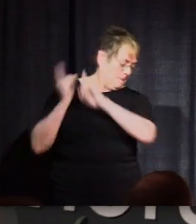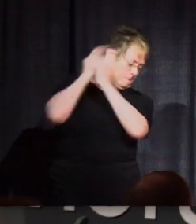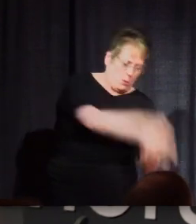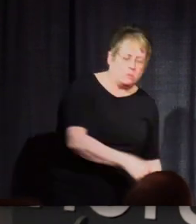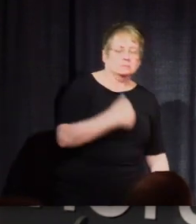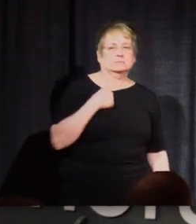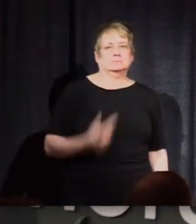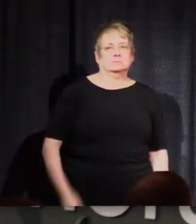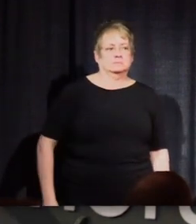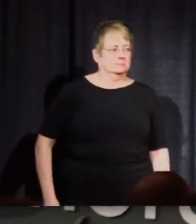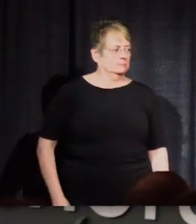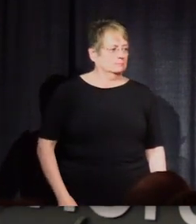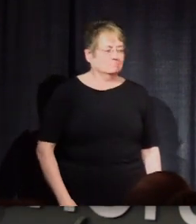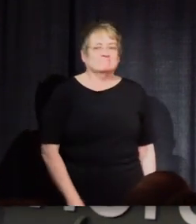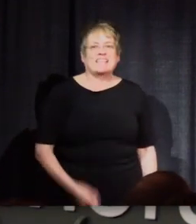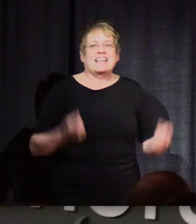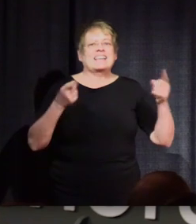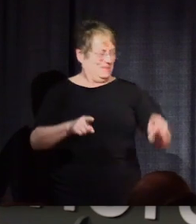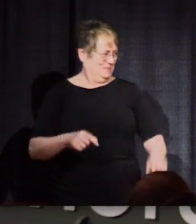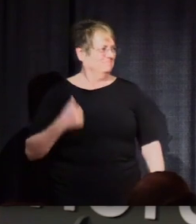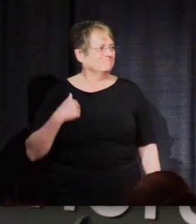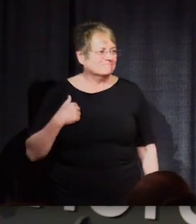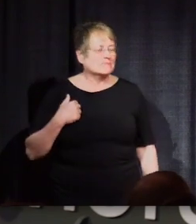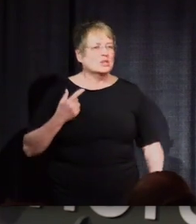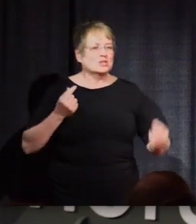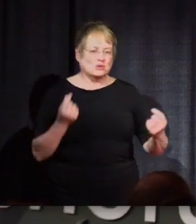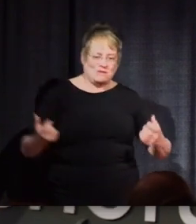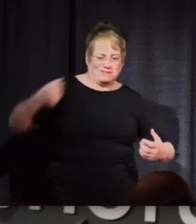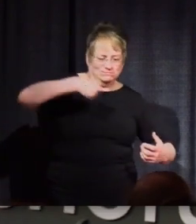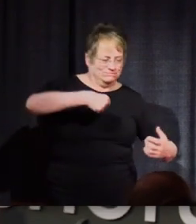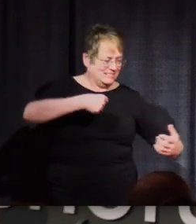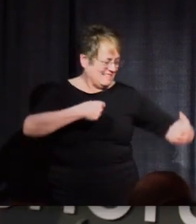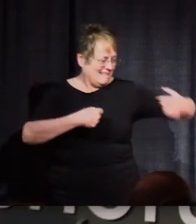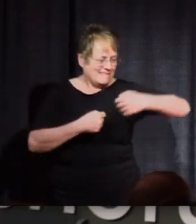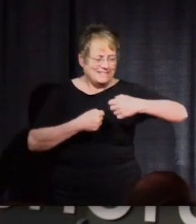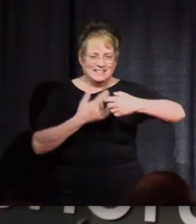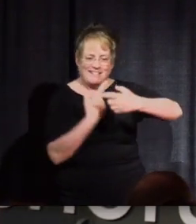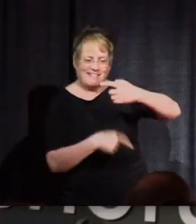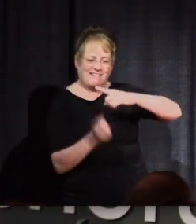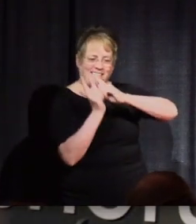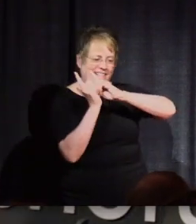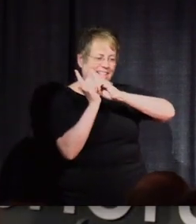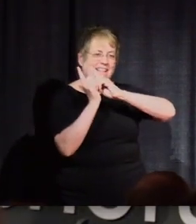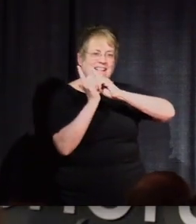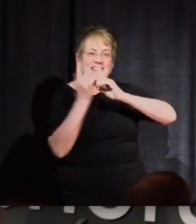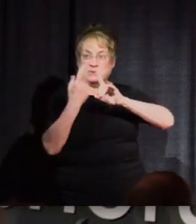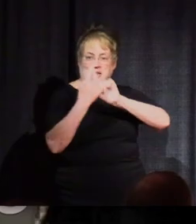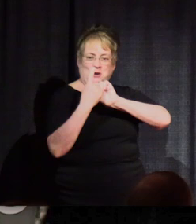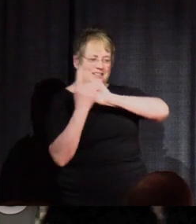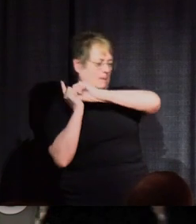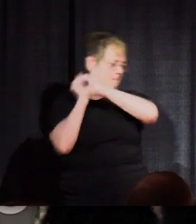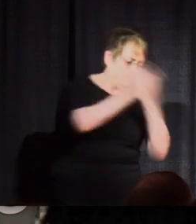lateral drop and that's exactly what i do i get an overhook with my left arm i dig an underhook with my right arm and when he pressures